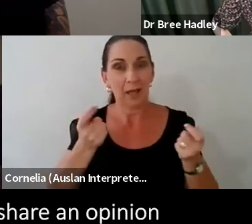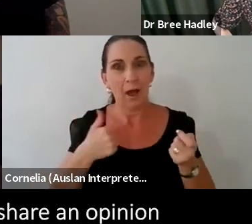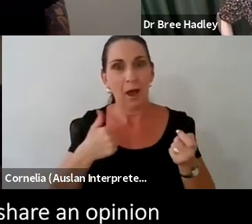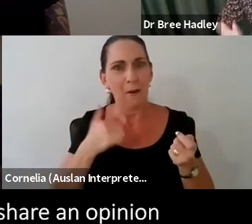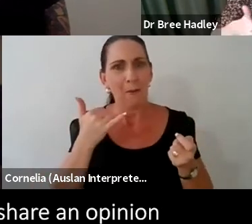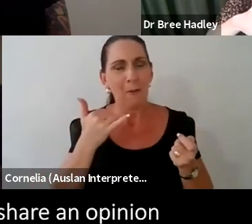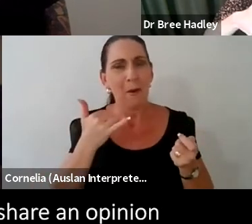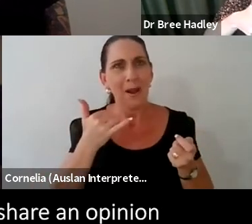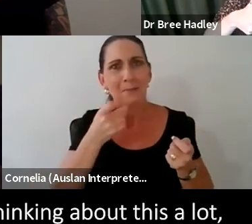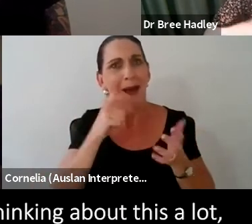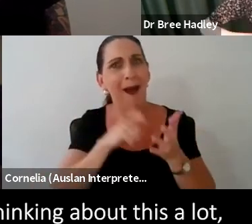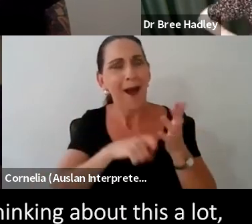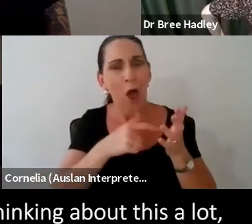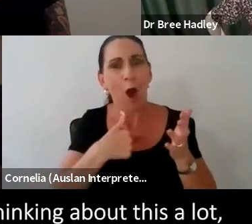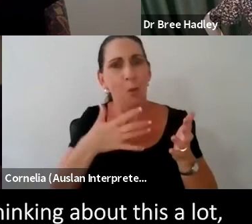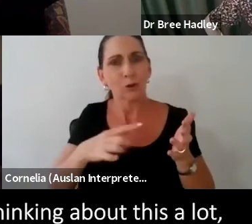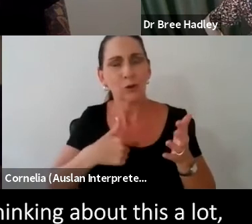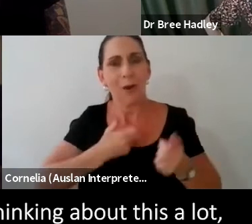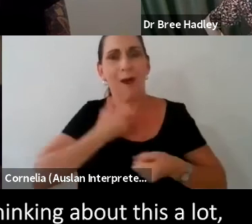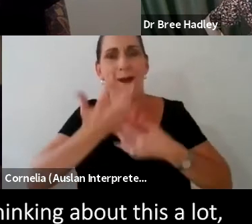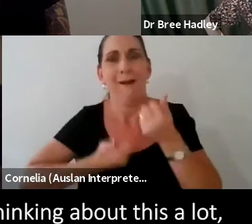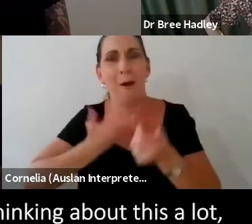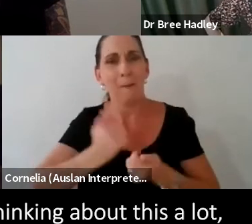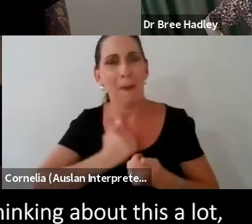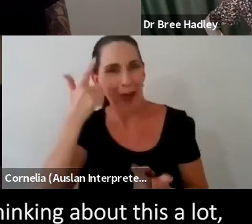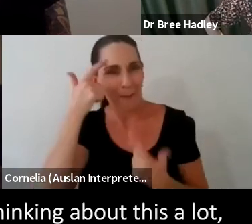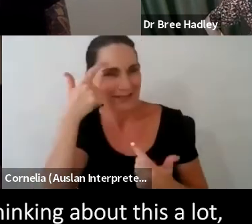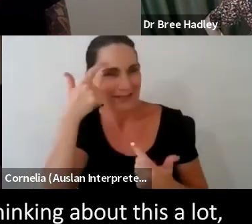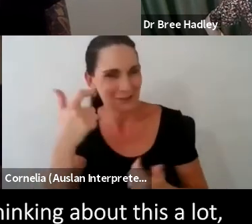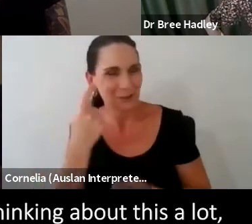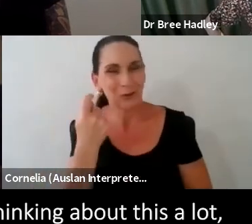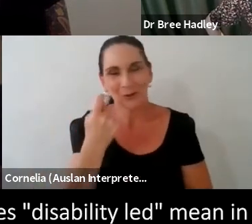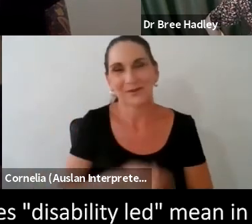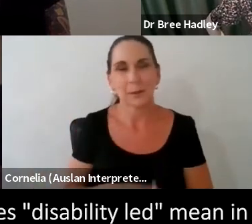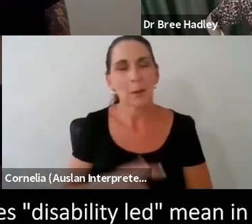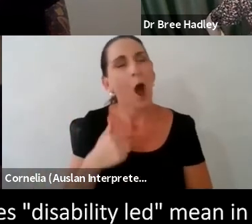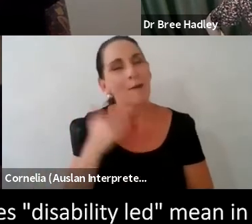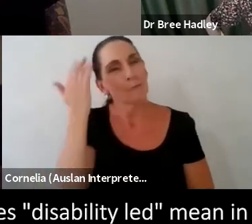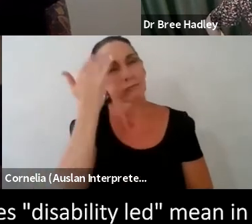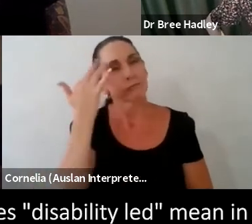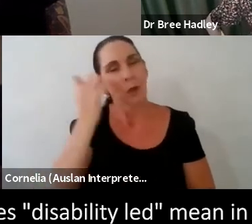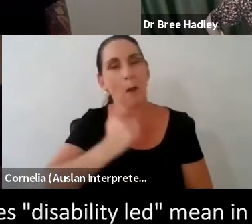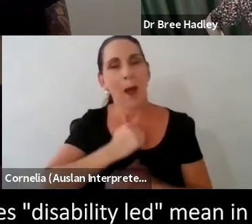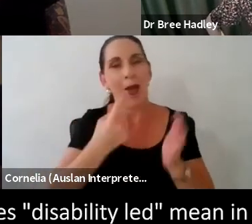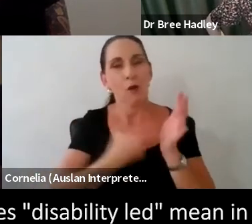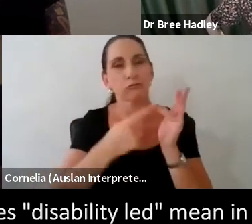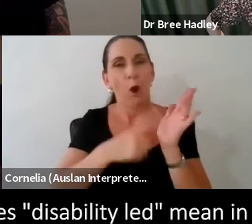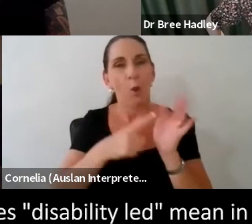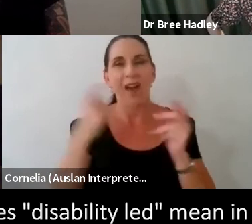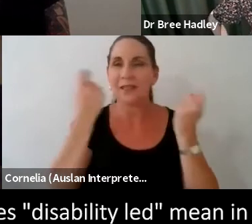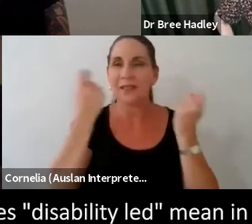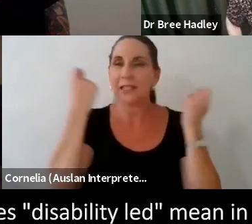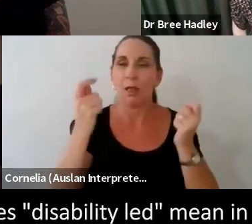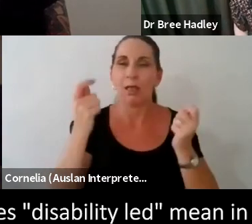quick. I think I've been thinking about this a lot since I've come into the role as festival director, and what does disability-led mean